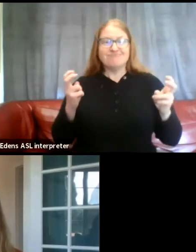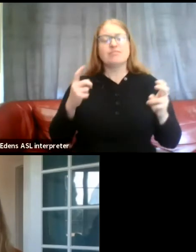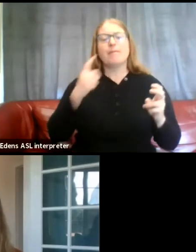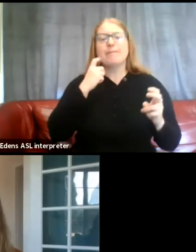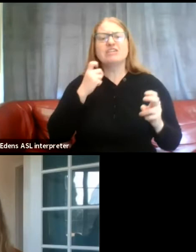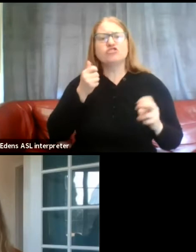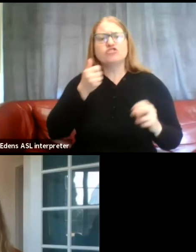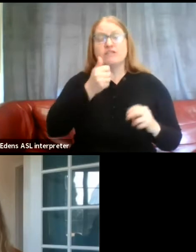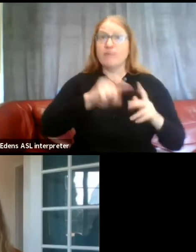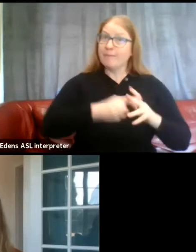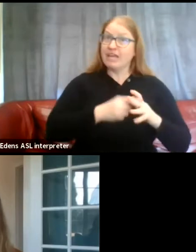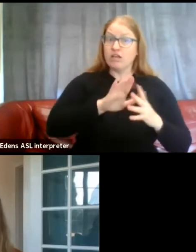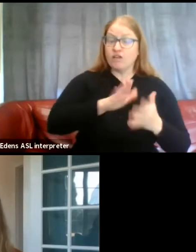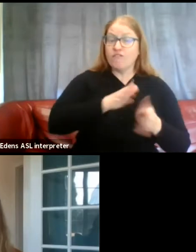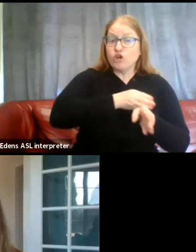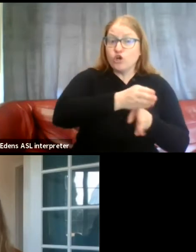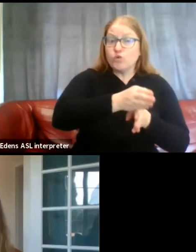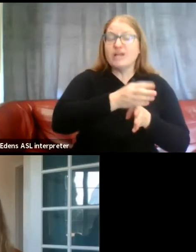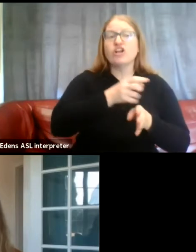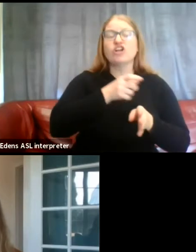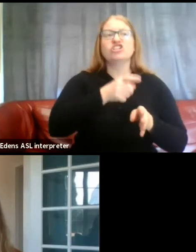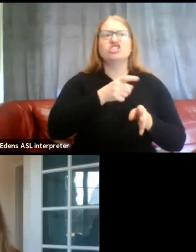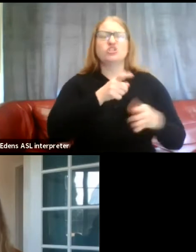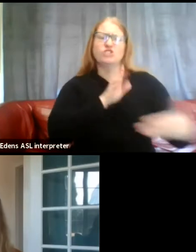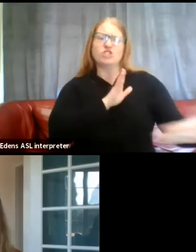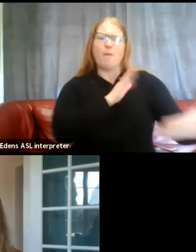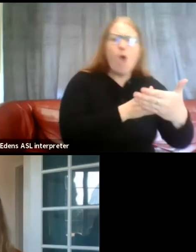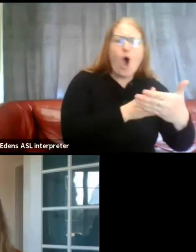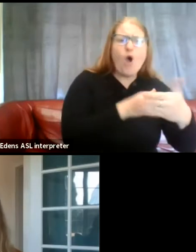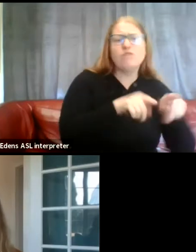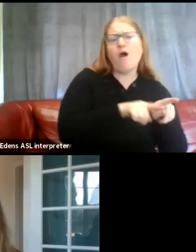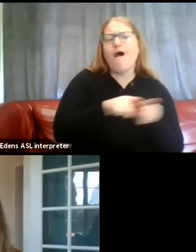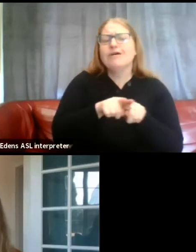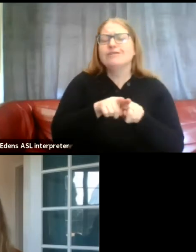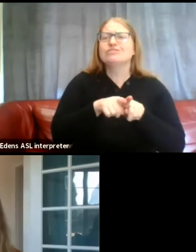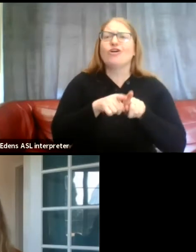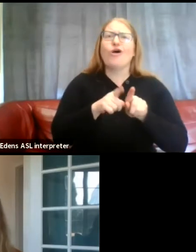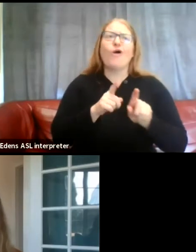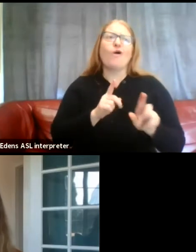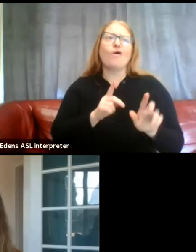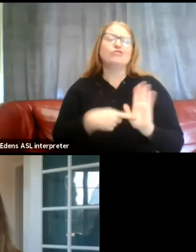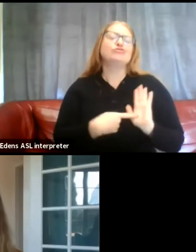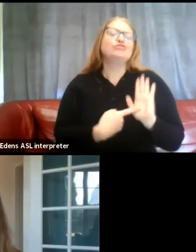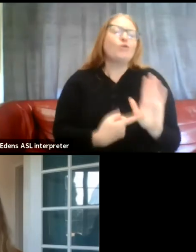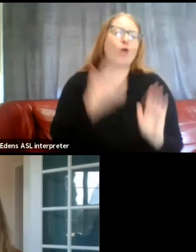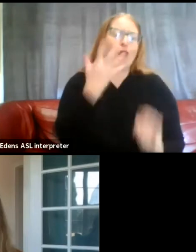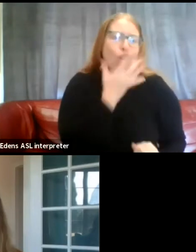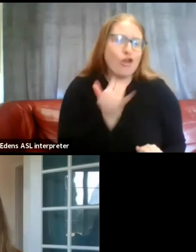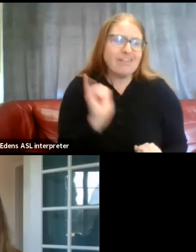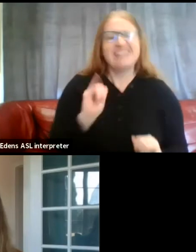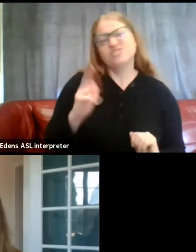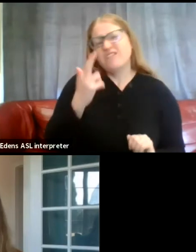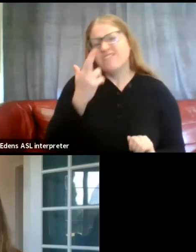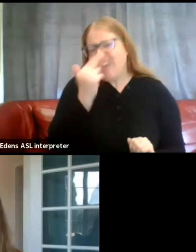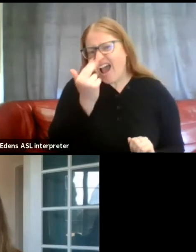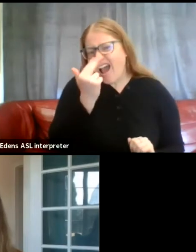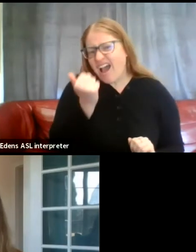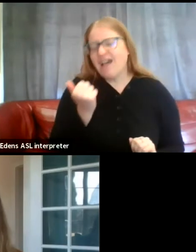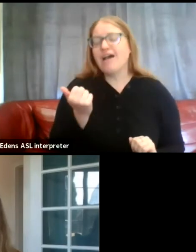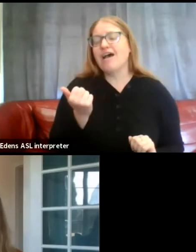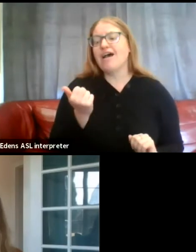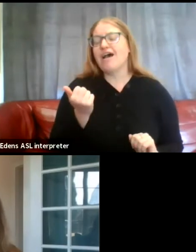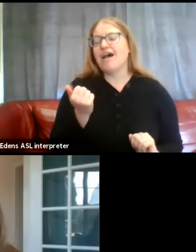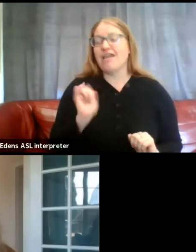opposing at the beginning of her career, playing into, you know, all of these kinds of things. So the funny thing is, it's like the